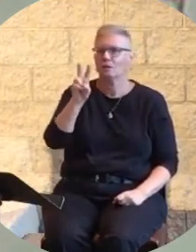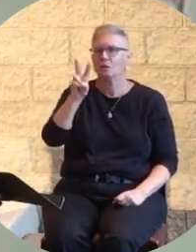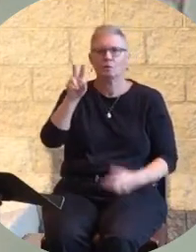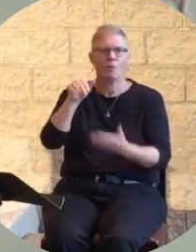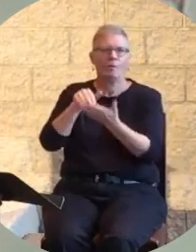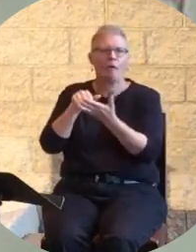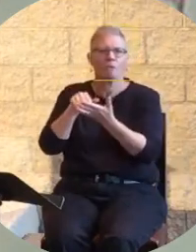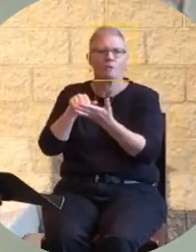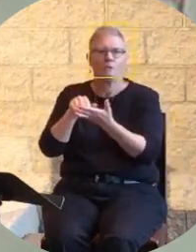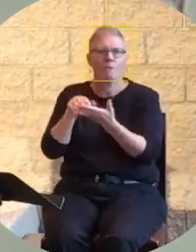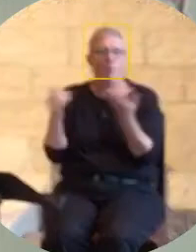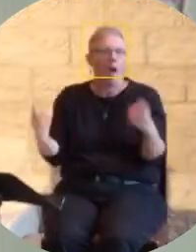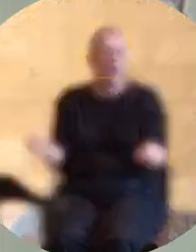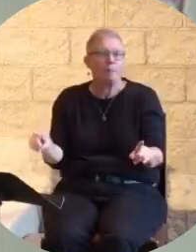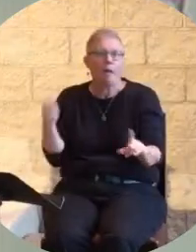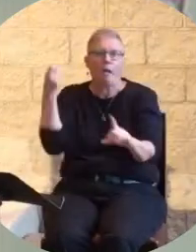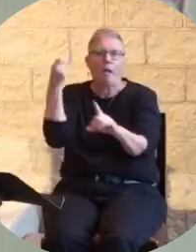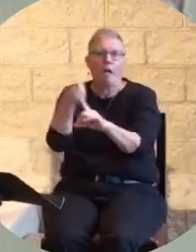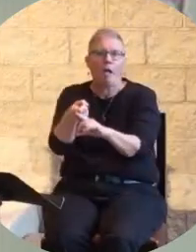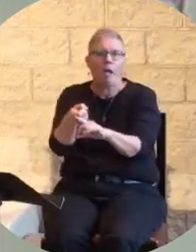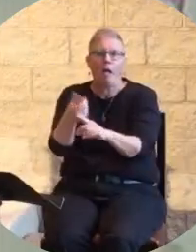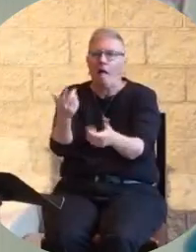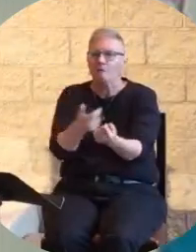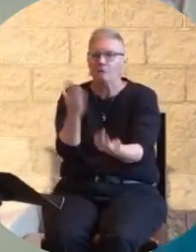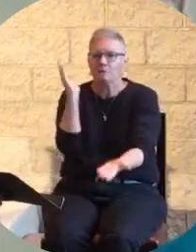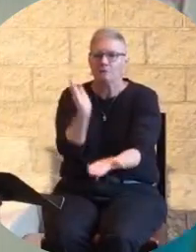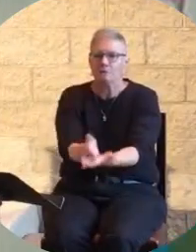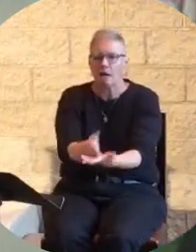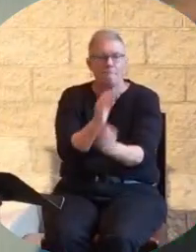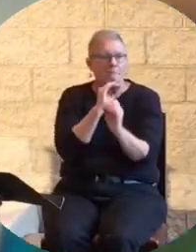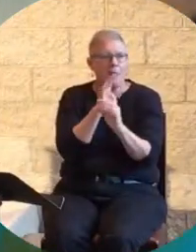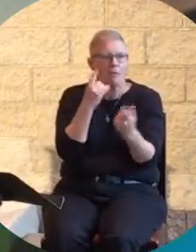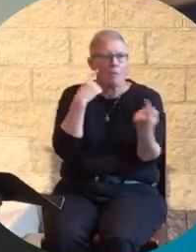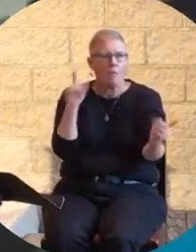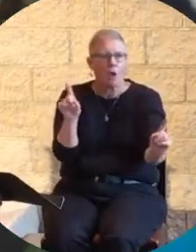January 1st, 2000, things are going to stop. Nothing's going to work.